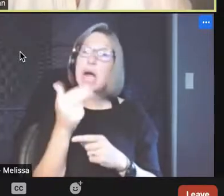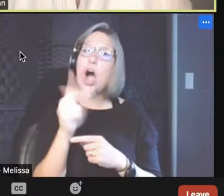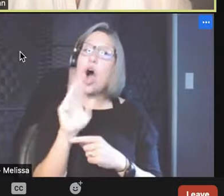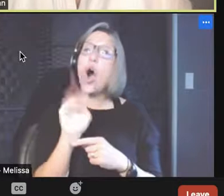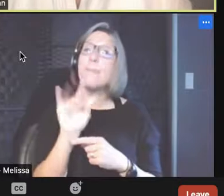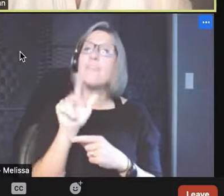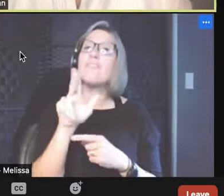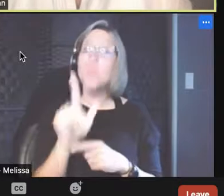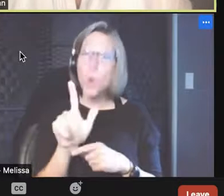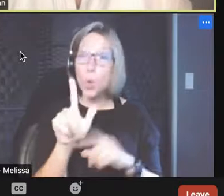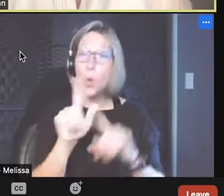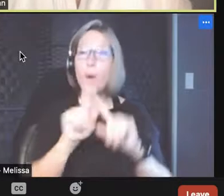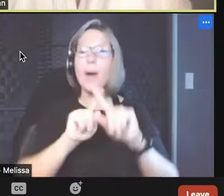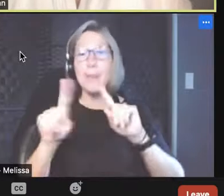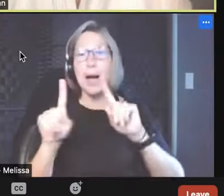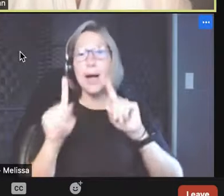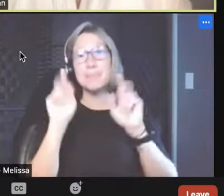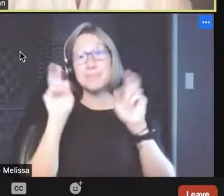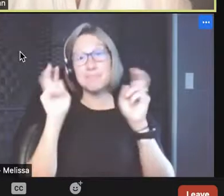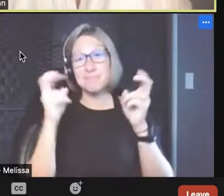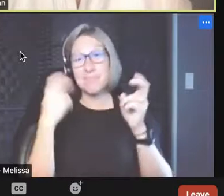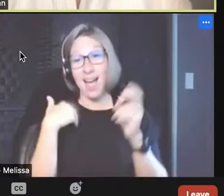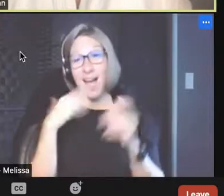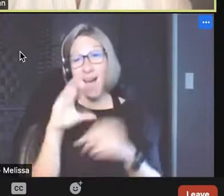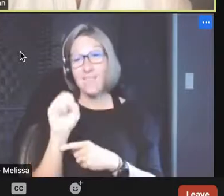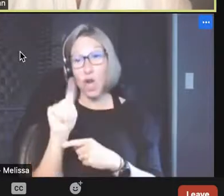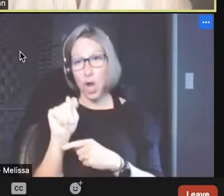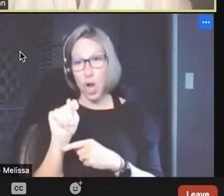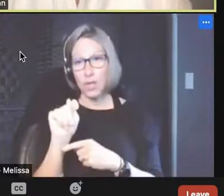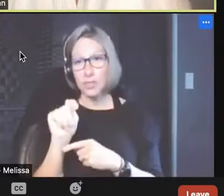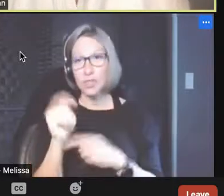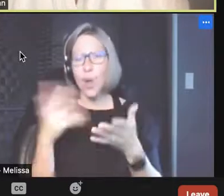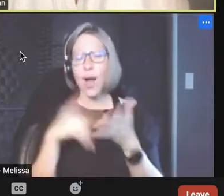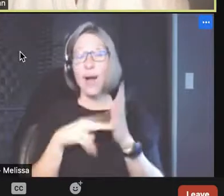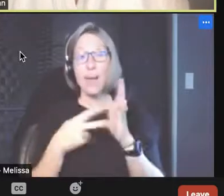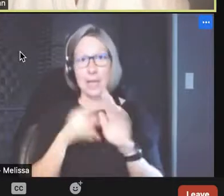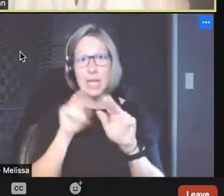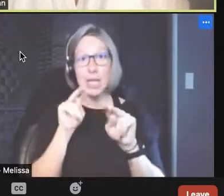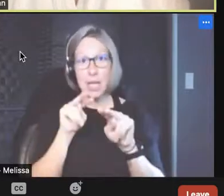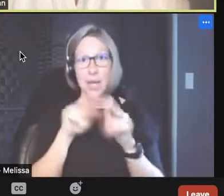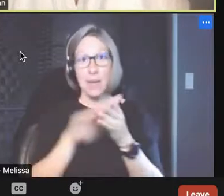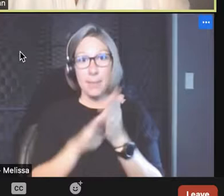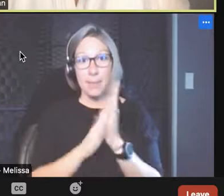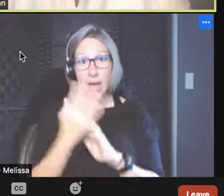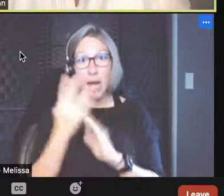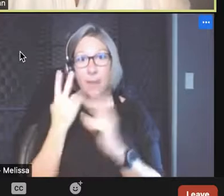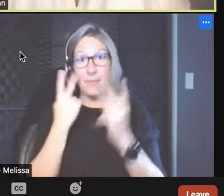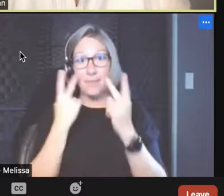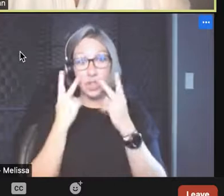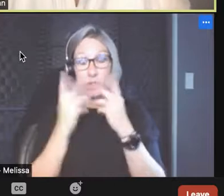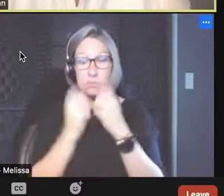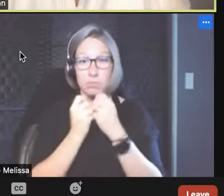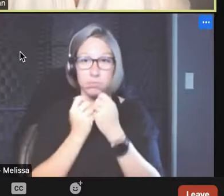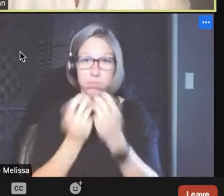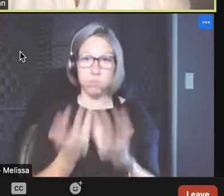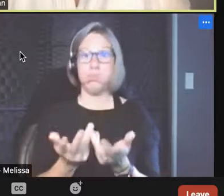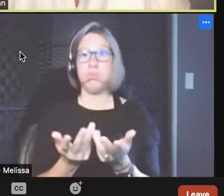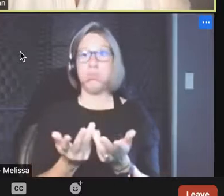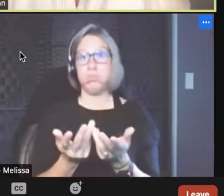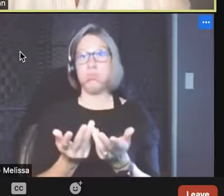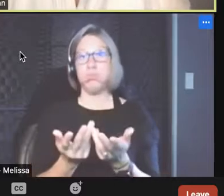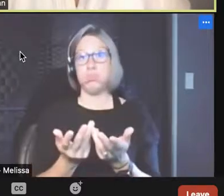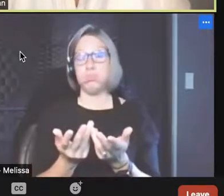is there's a cost, and the cost is visual fatigue. So shouldn't these displays, so I would